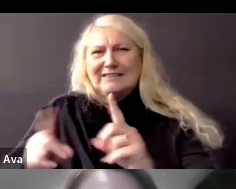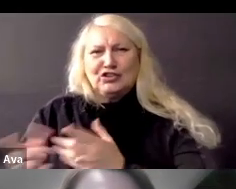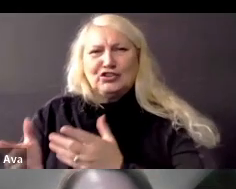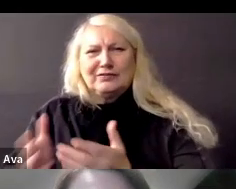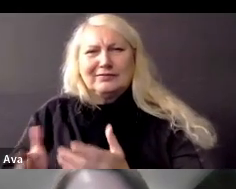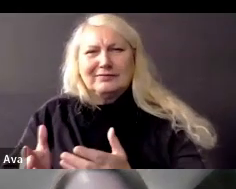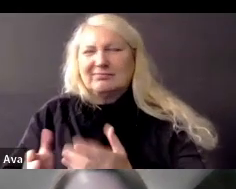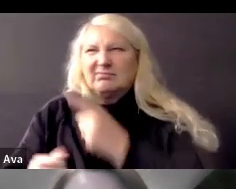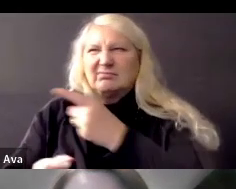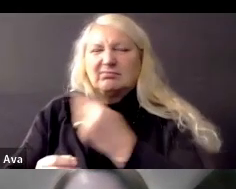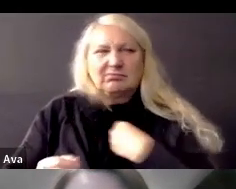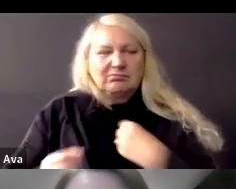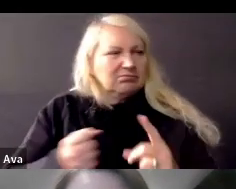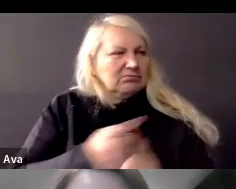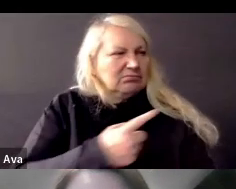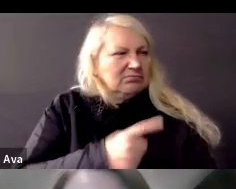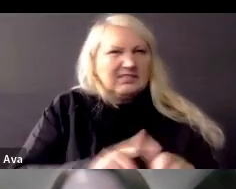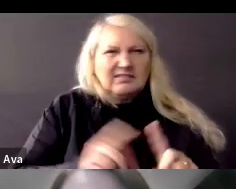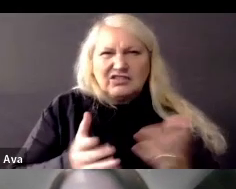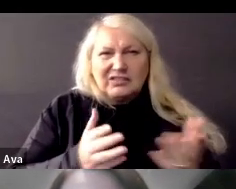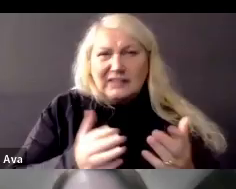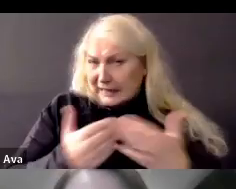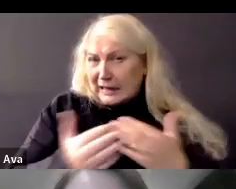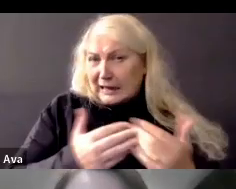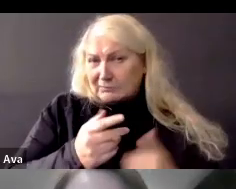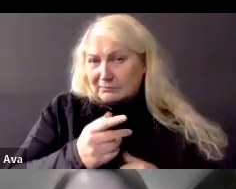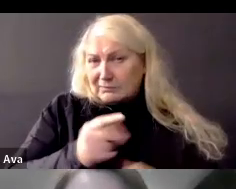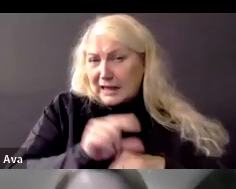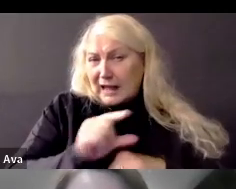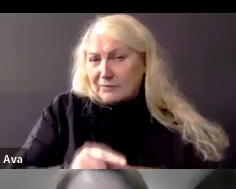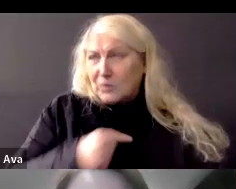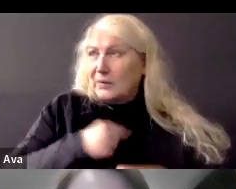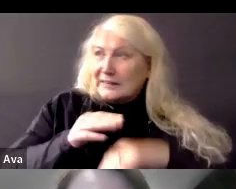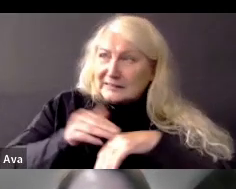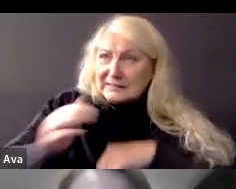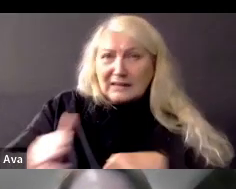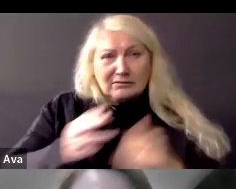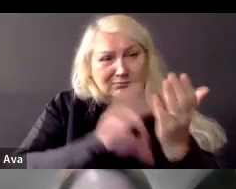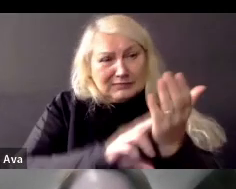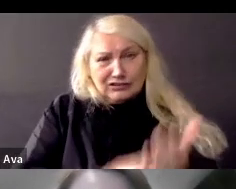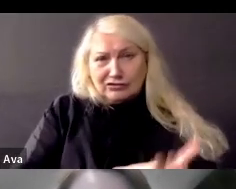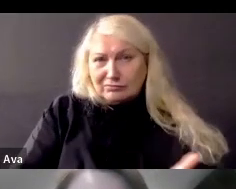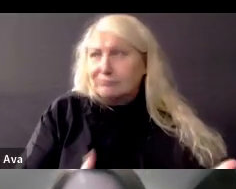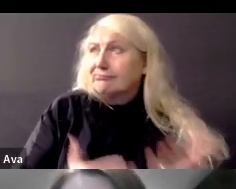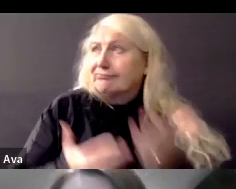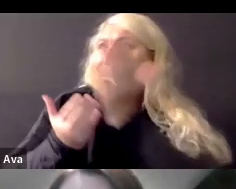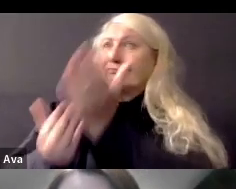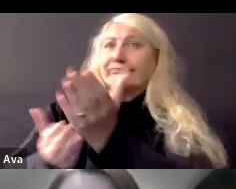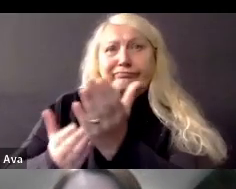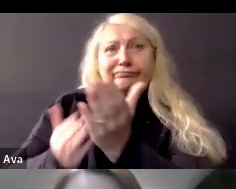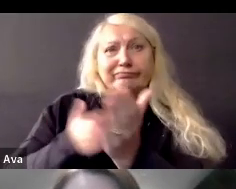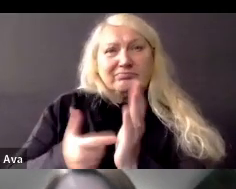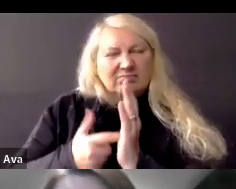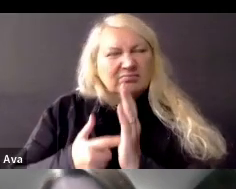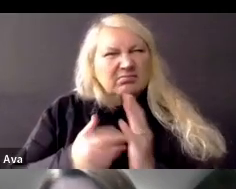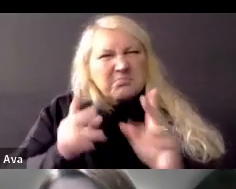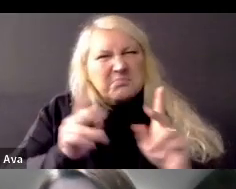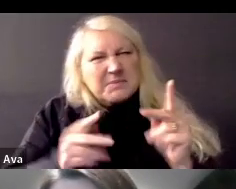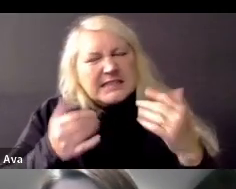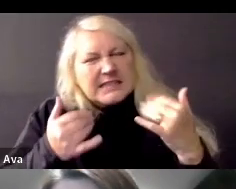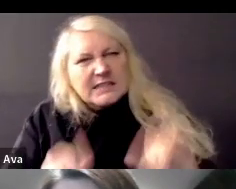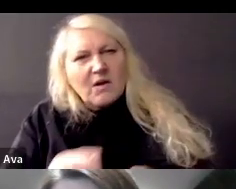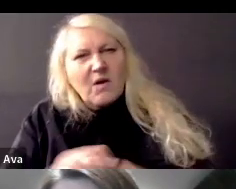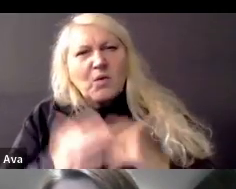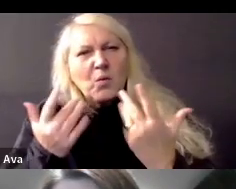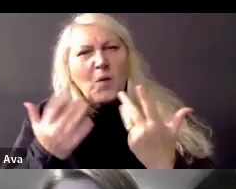sent the government our petition, people are still on wait lists, and